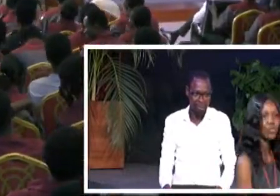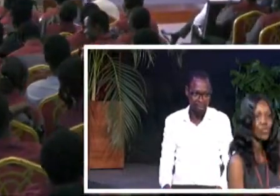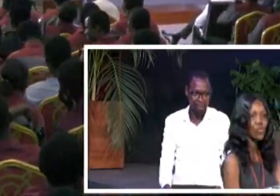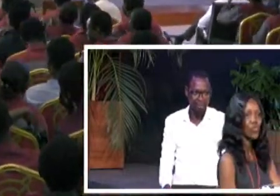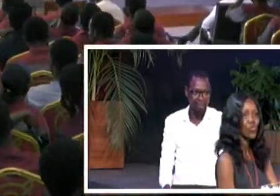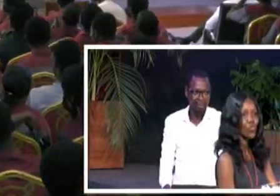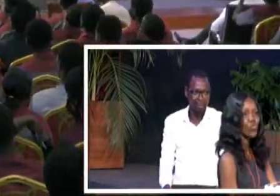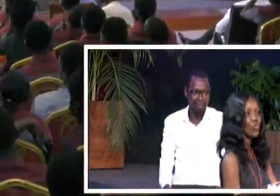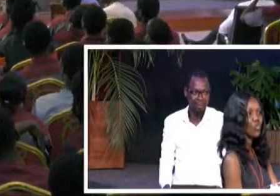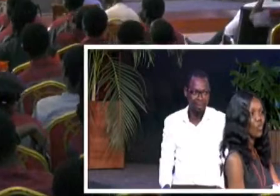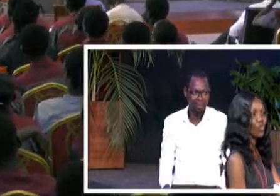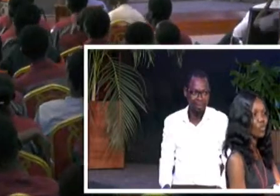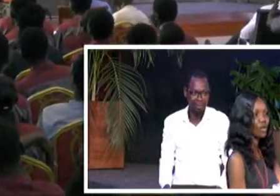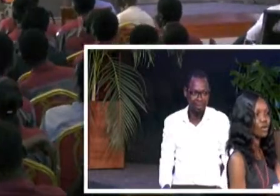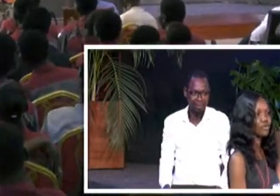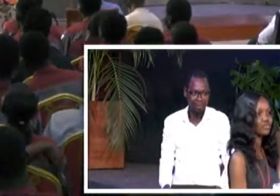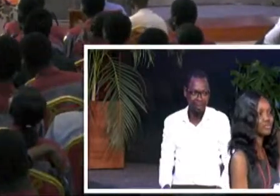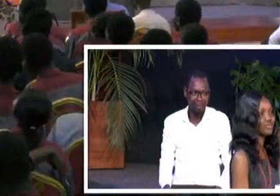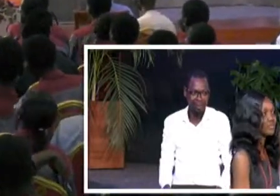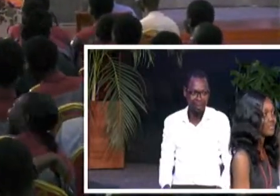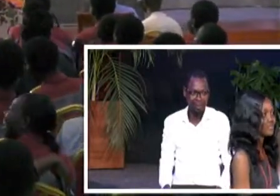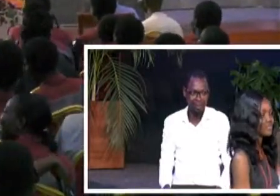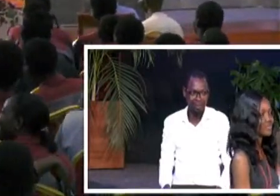Face them, face them.